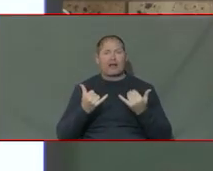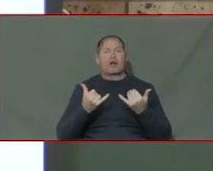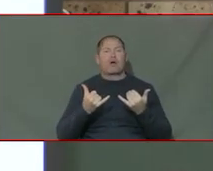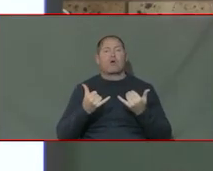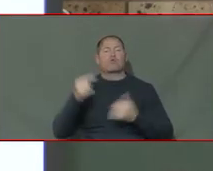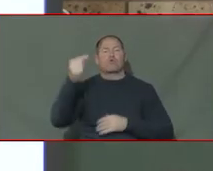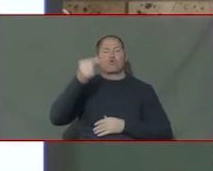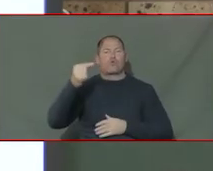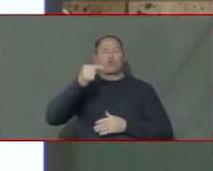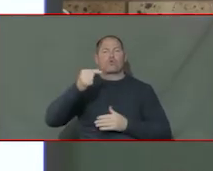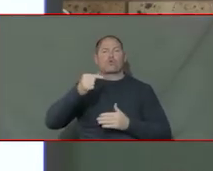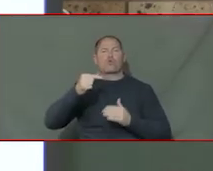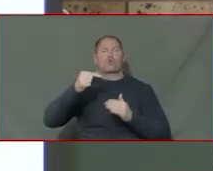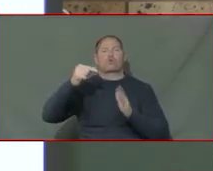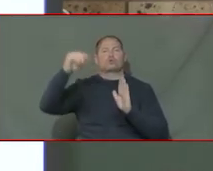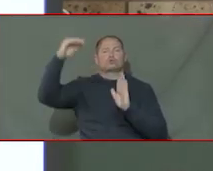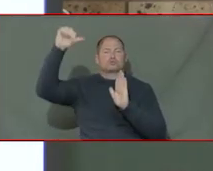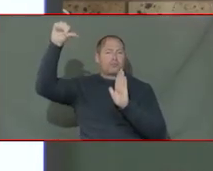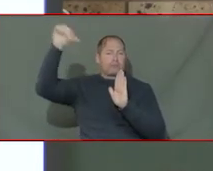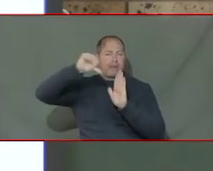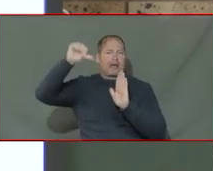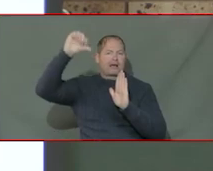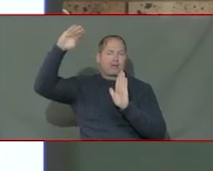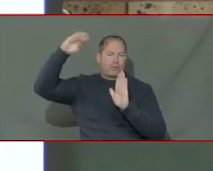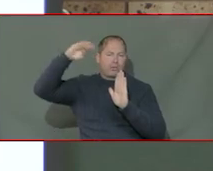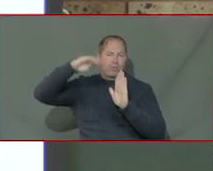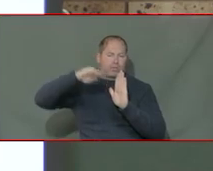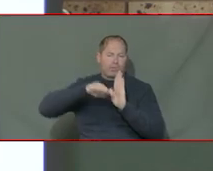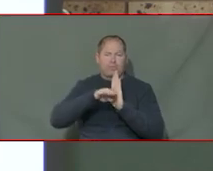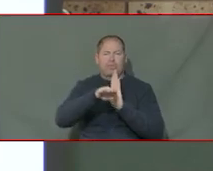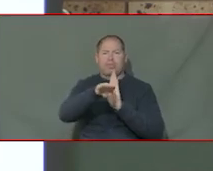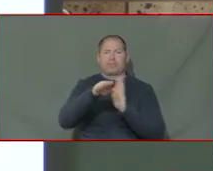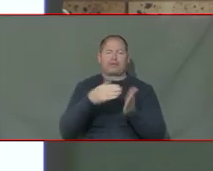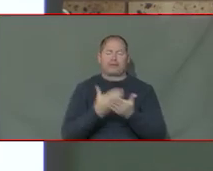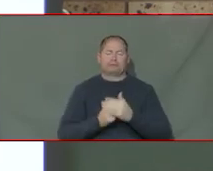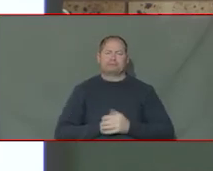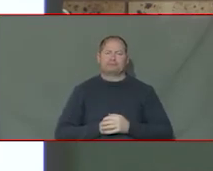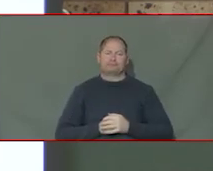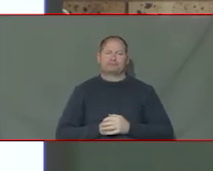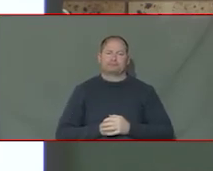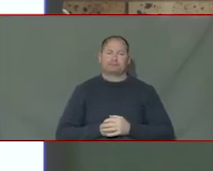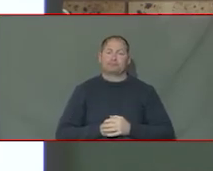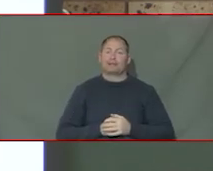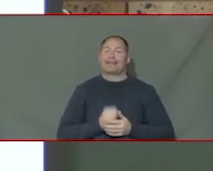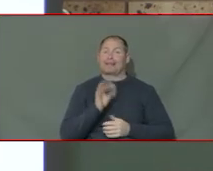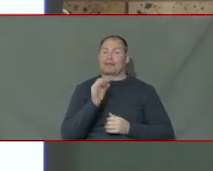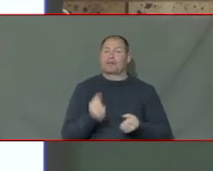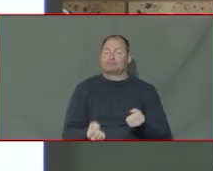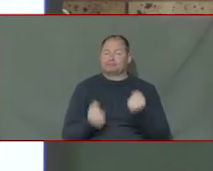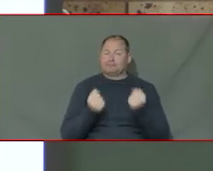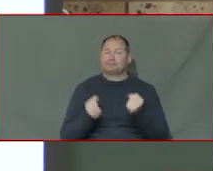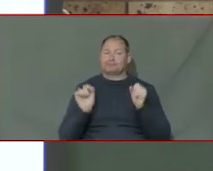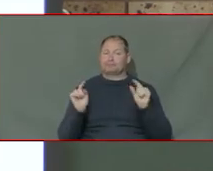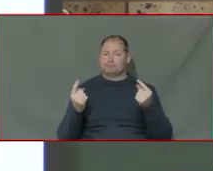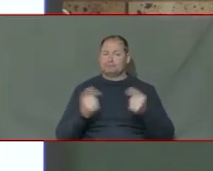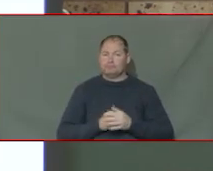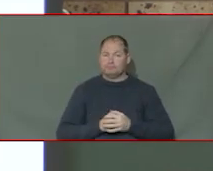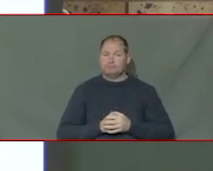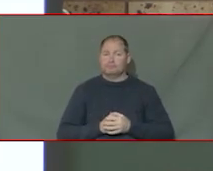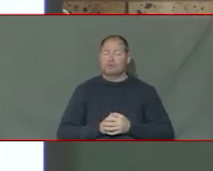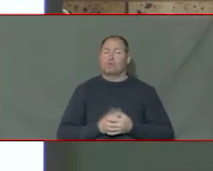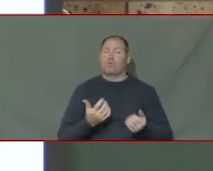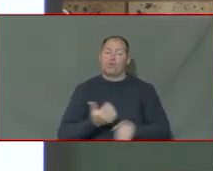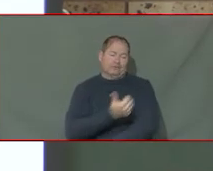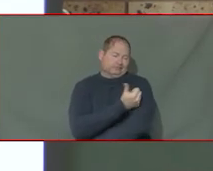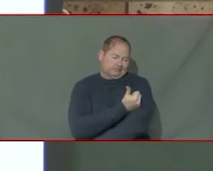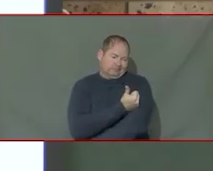the blood. But if you don't have the messenger and you can't do exercise, then you must drink a tablet. If it's even worse, you must inject